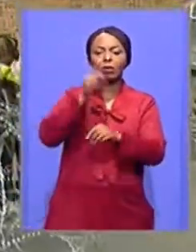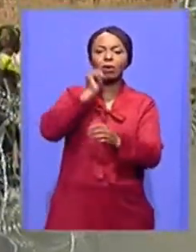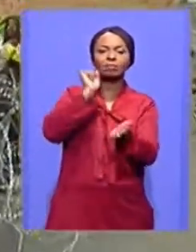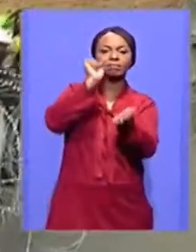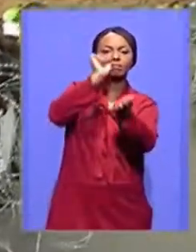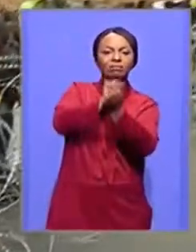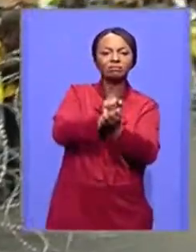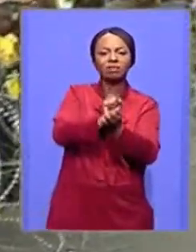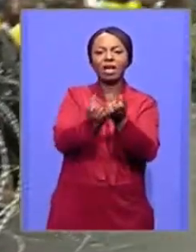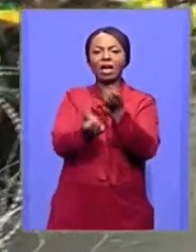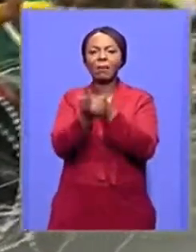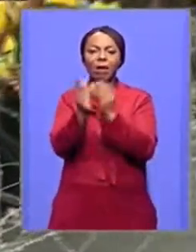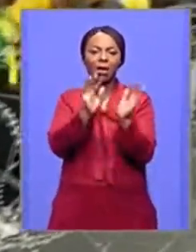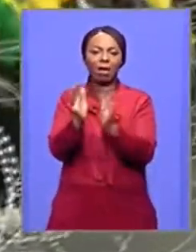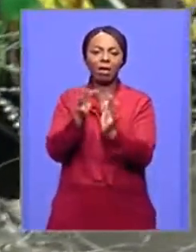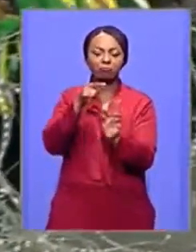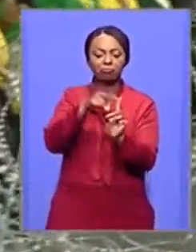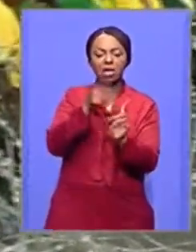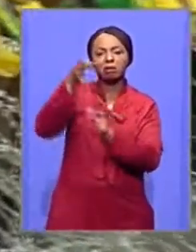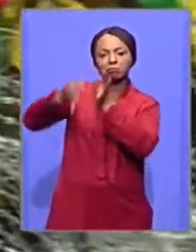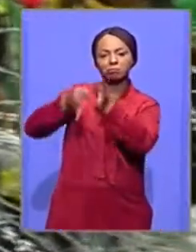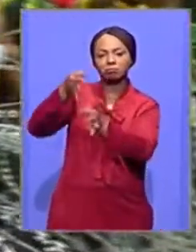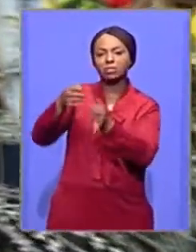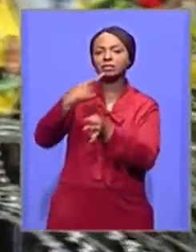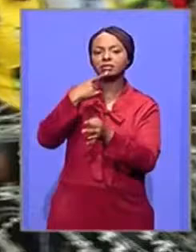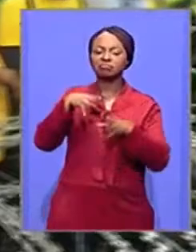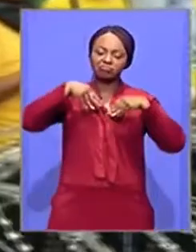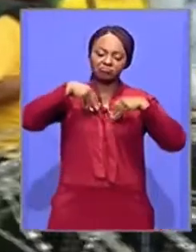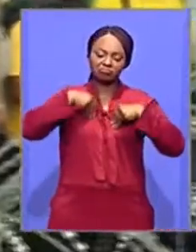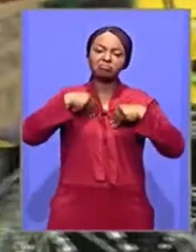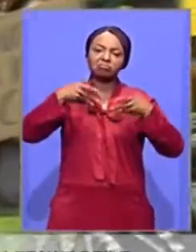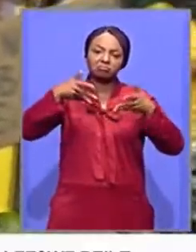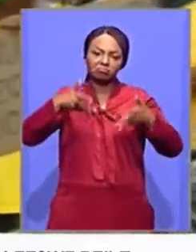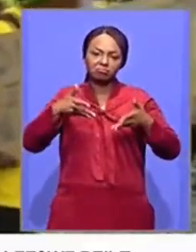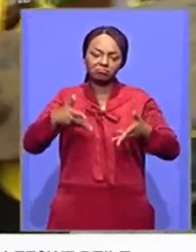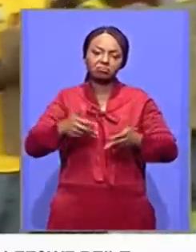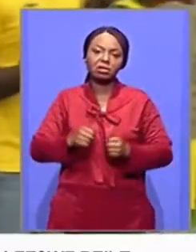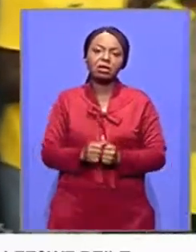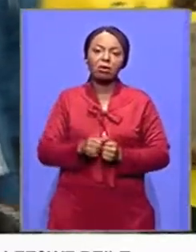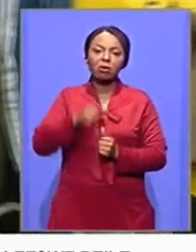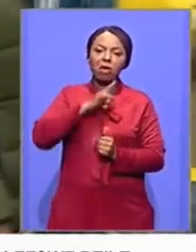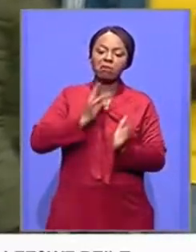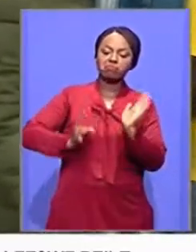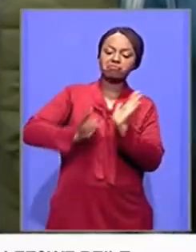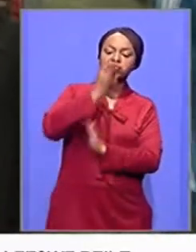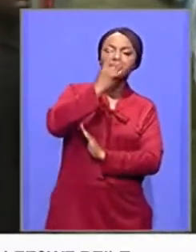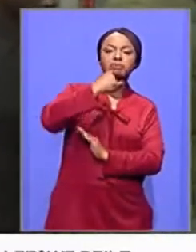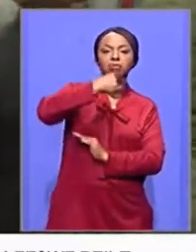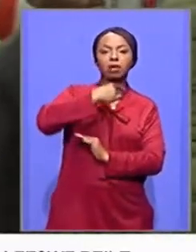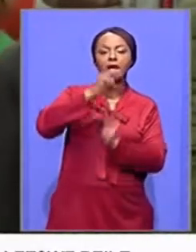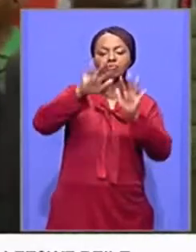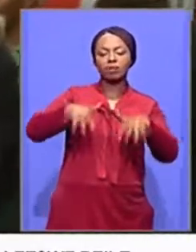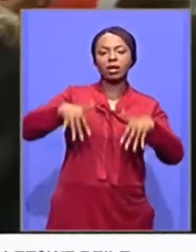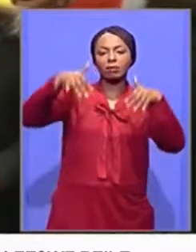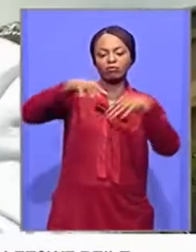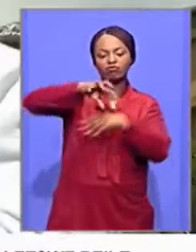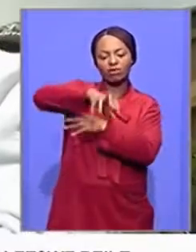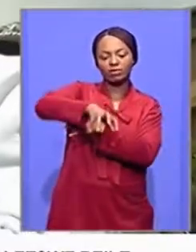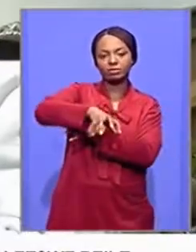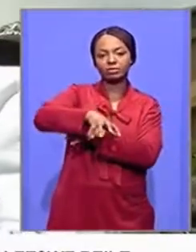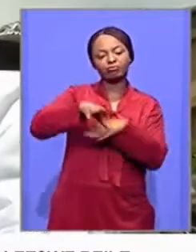Gape o boleletse ba Mandla ba gagwe gore o amogetse seemo sa gagwe go latela go kubiwa ga gagwe kwa kabineteng ya